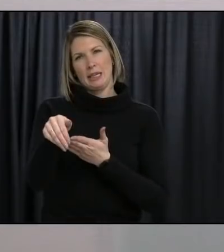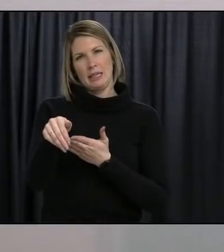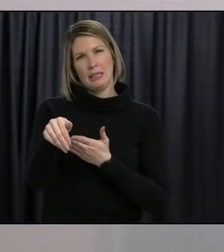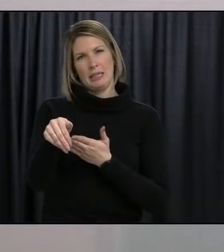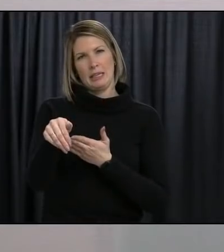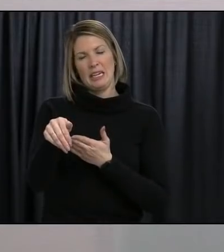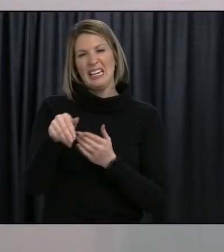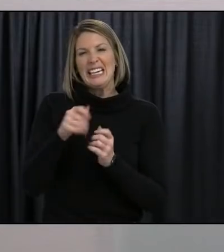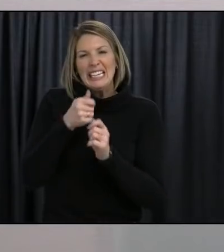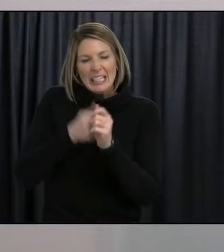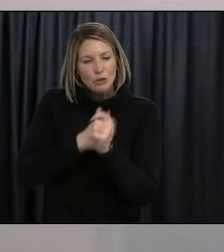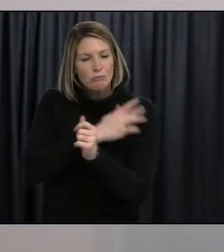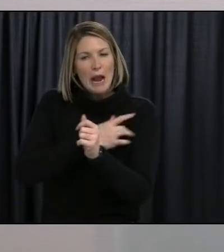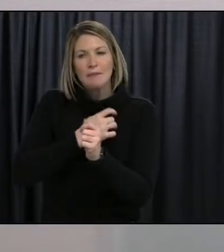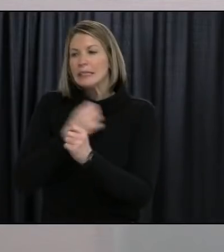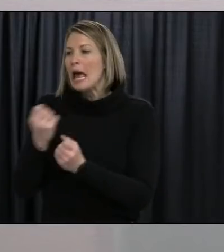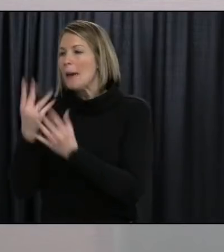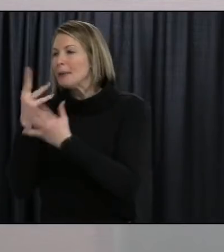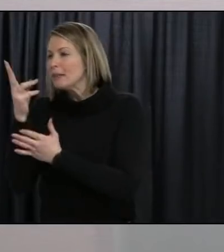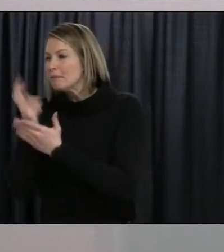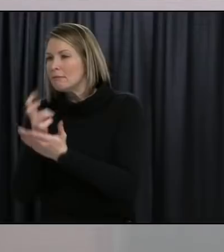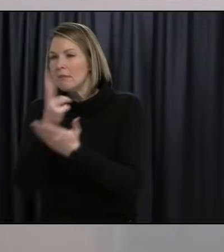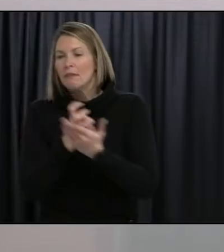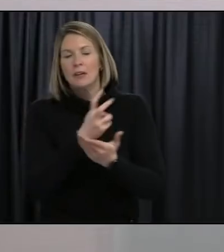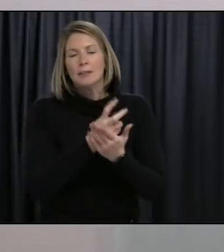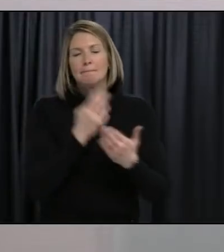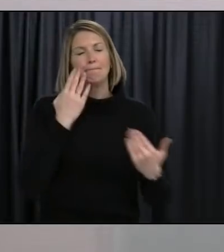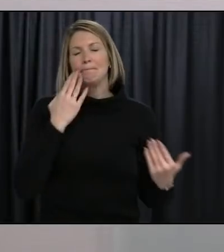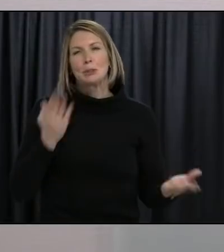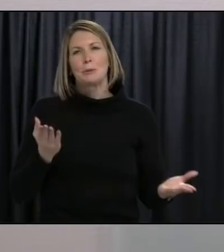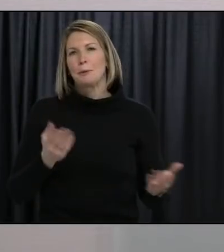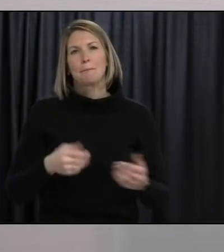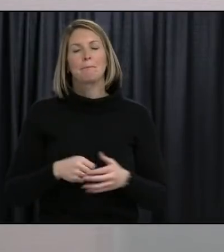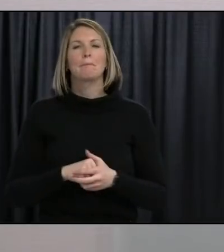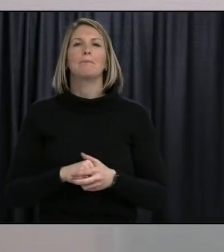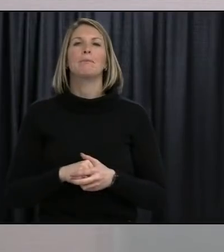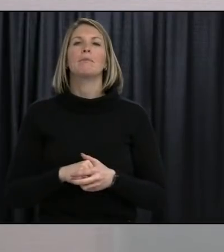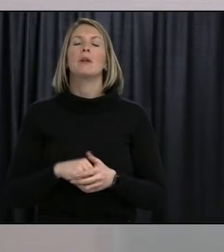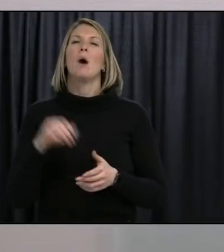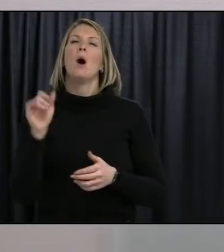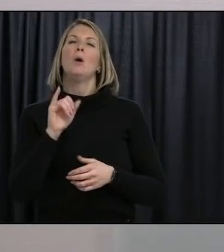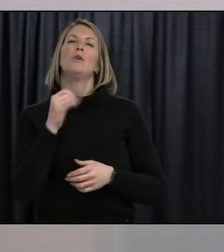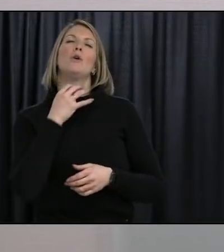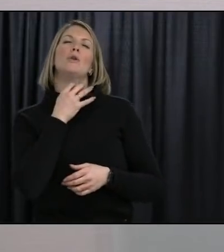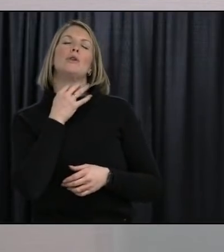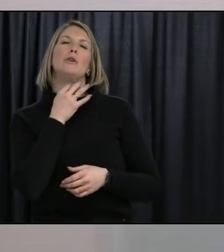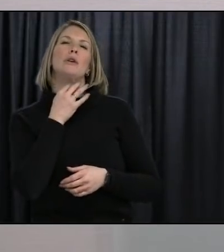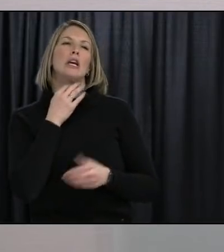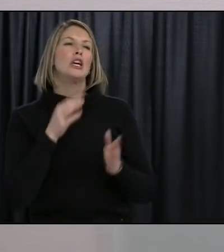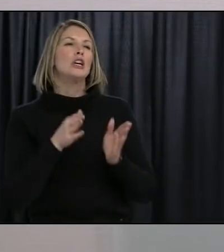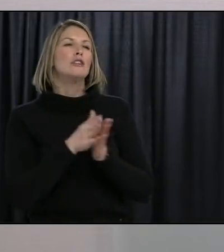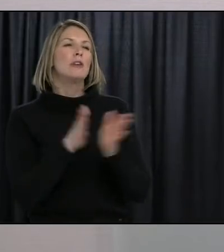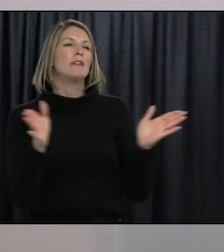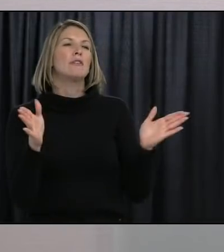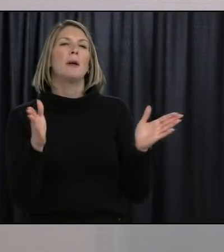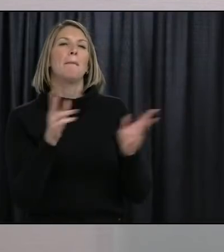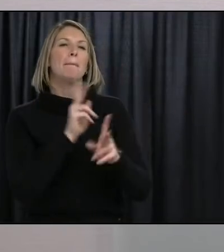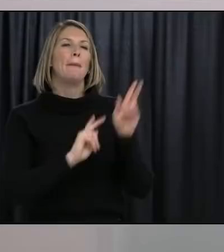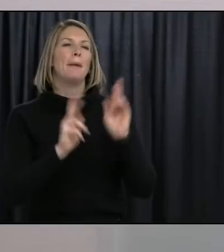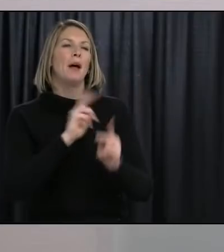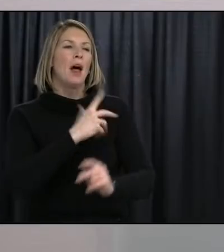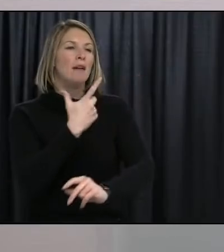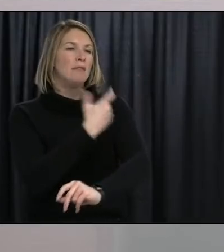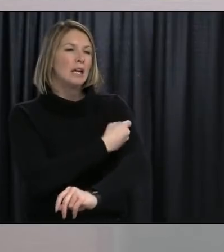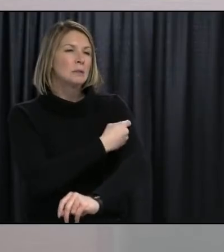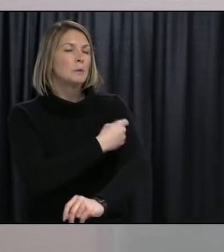with the vaccines being rolled out and we have the tentative schedule for when the general public might also get vaccinated,